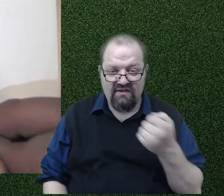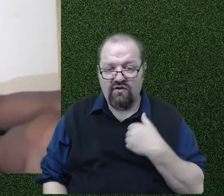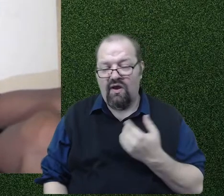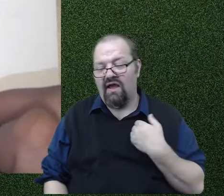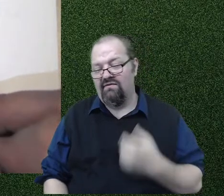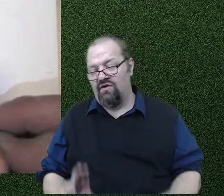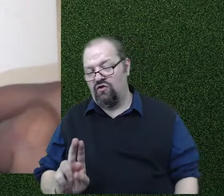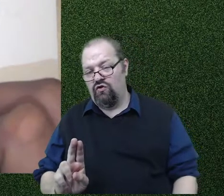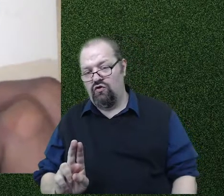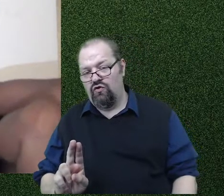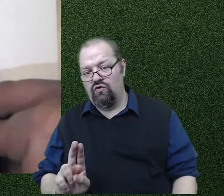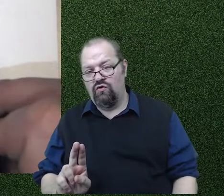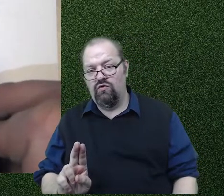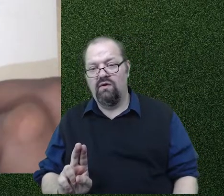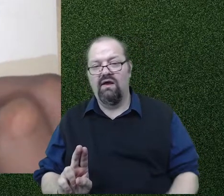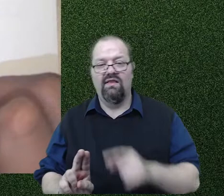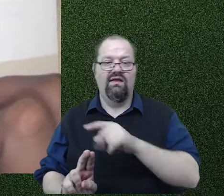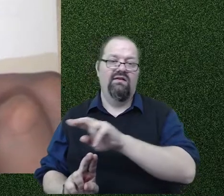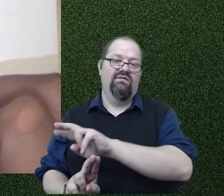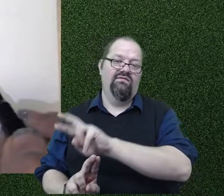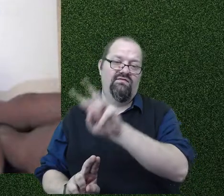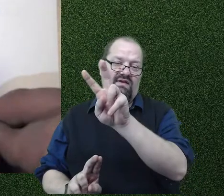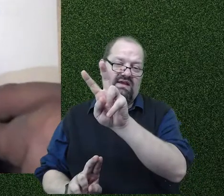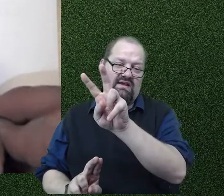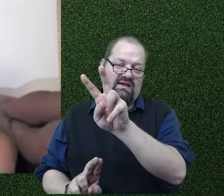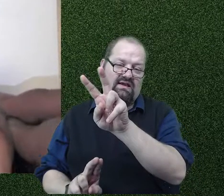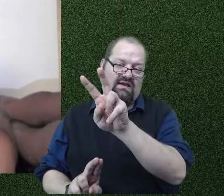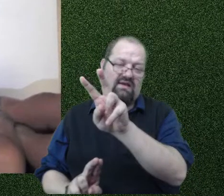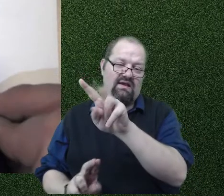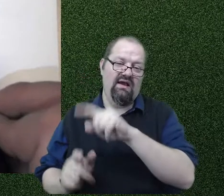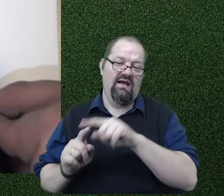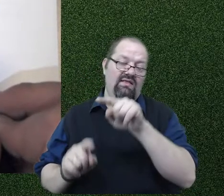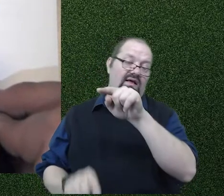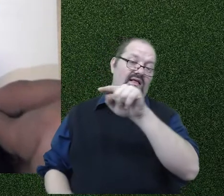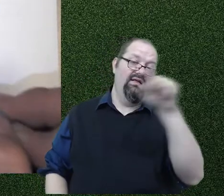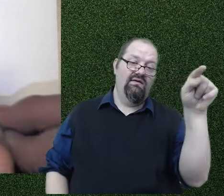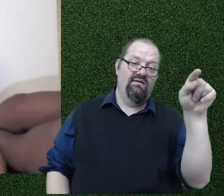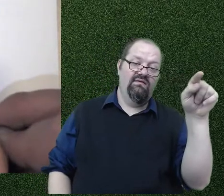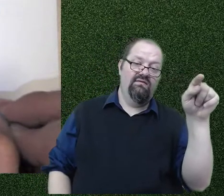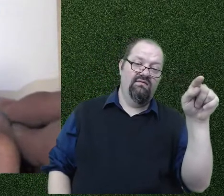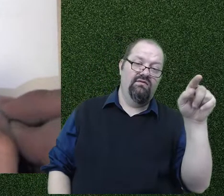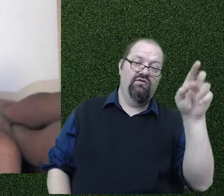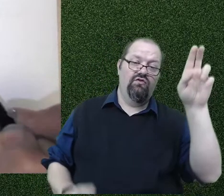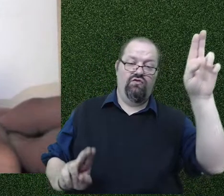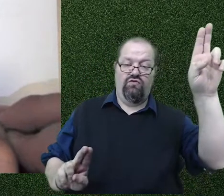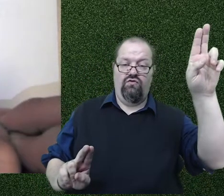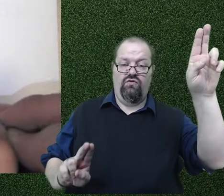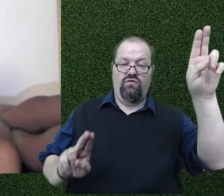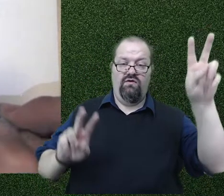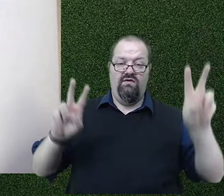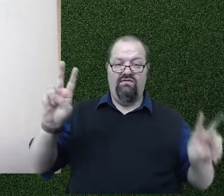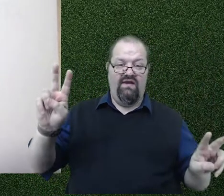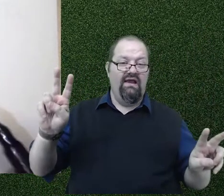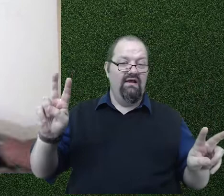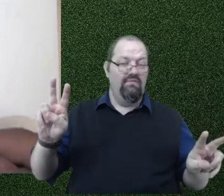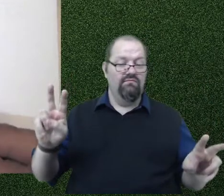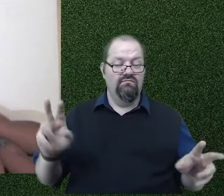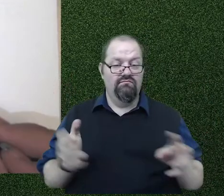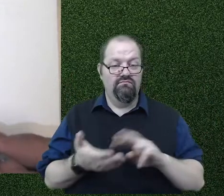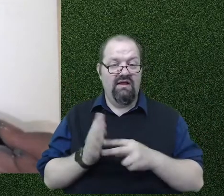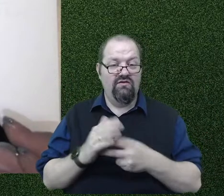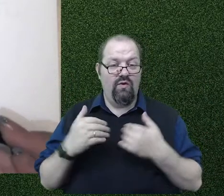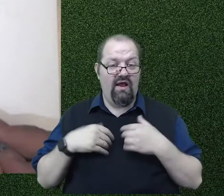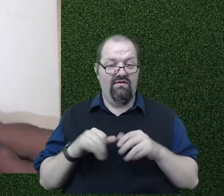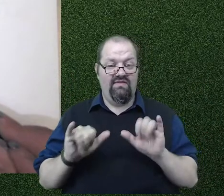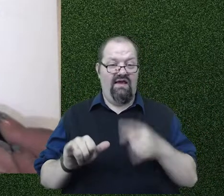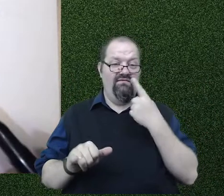here and a vector v over here, and that's going to make you a little parallelogram for the base. Draw another